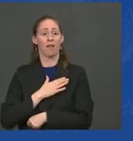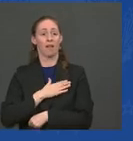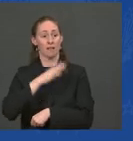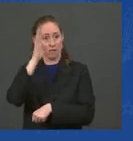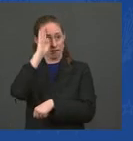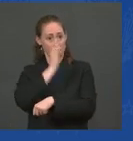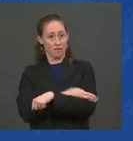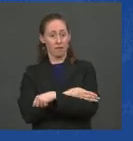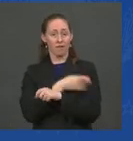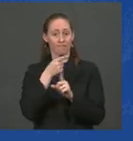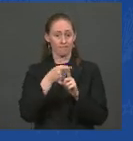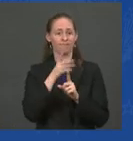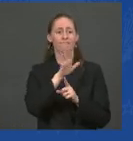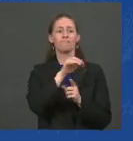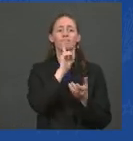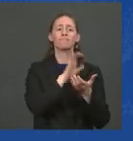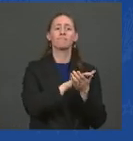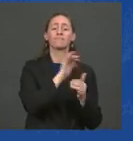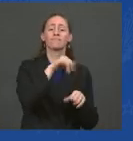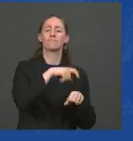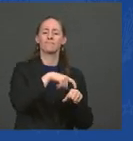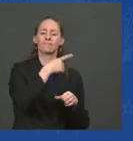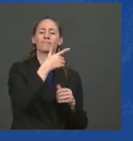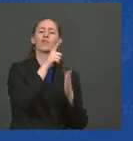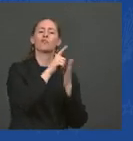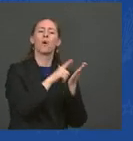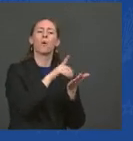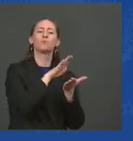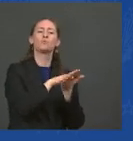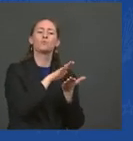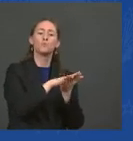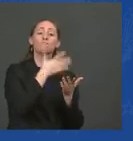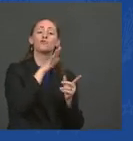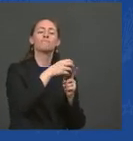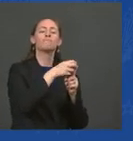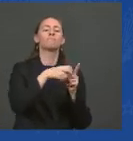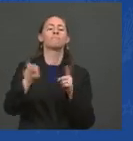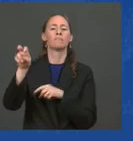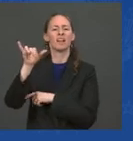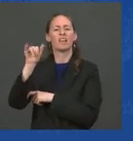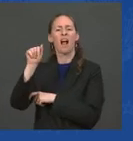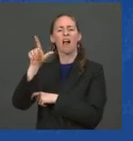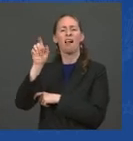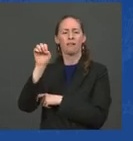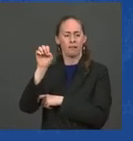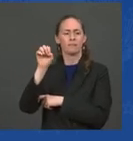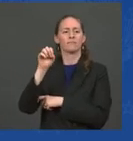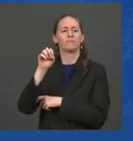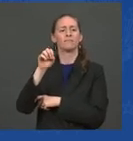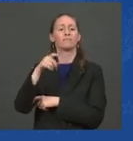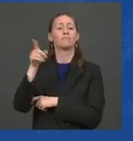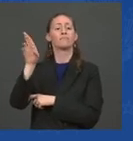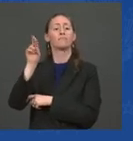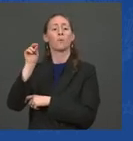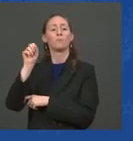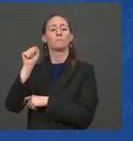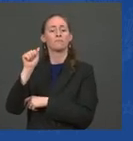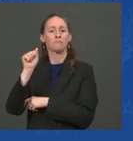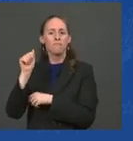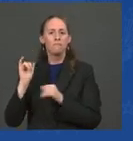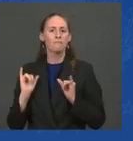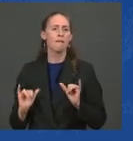second year of law school, and he transferred to Yale Law School. And Rosa heard that I was coming up